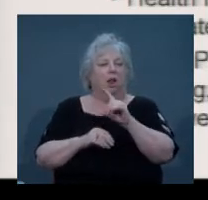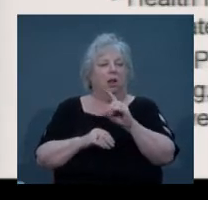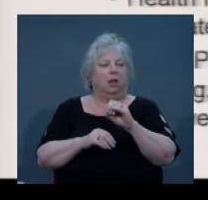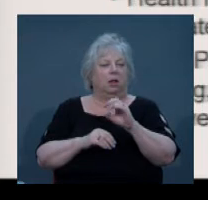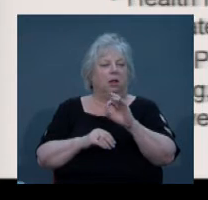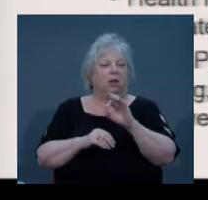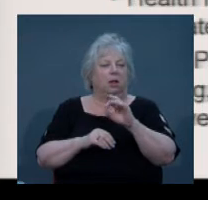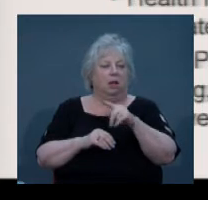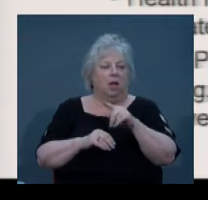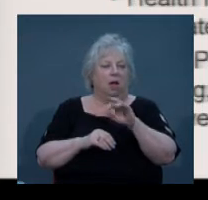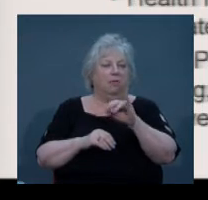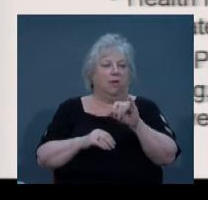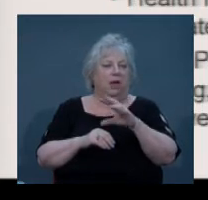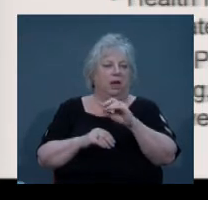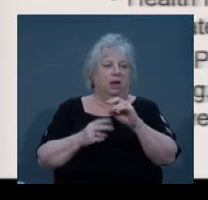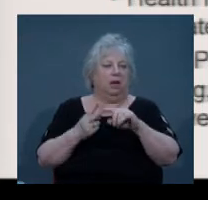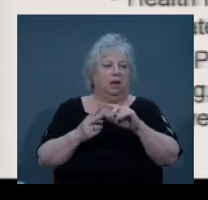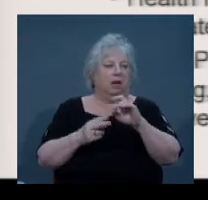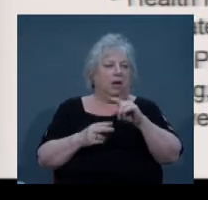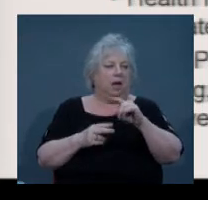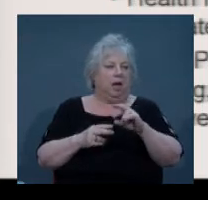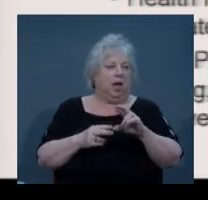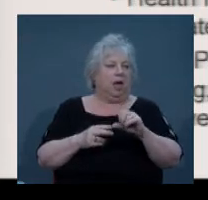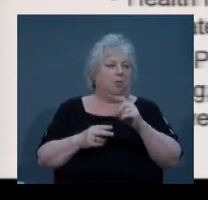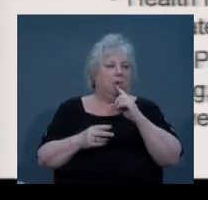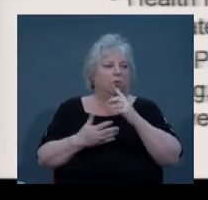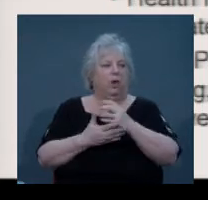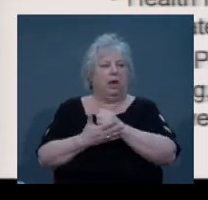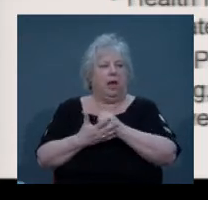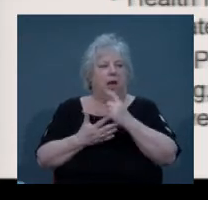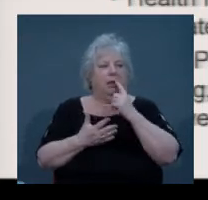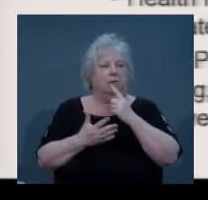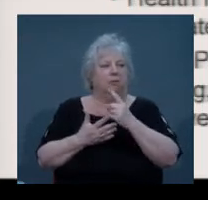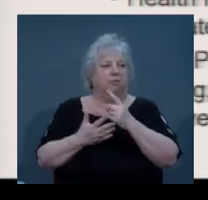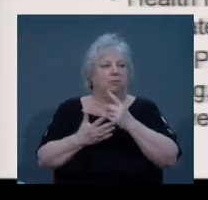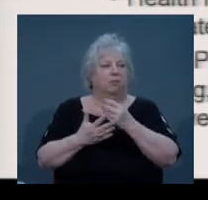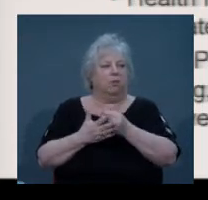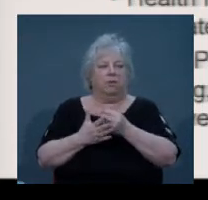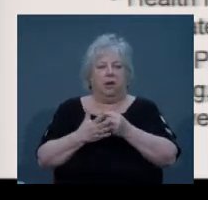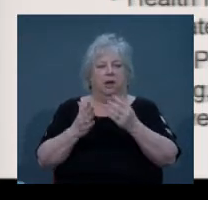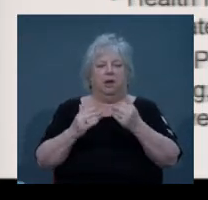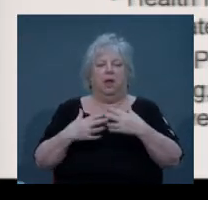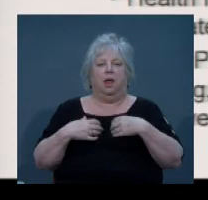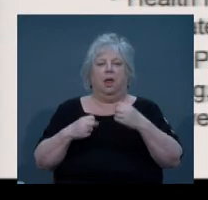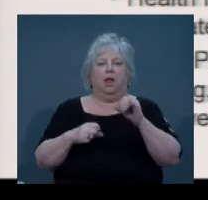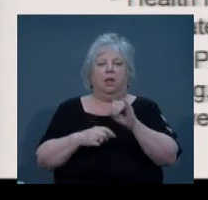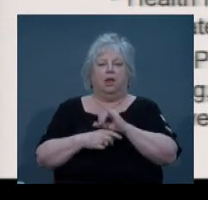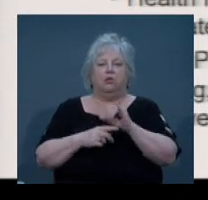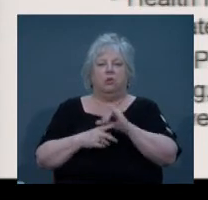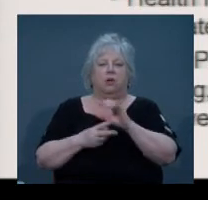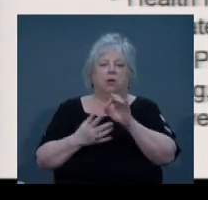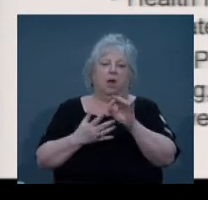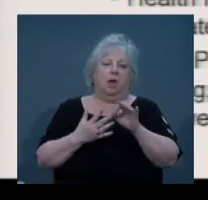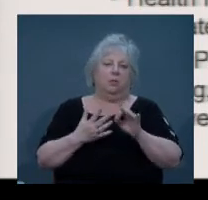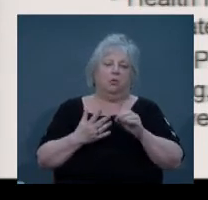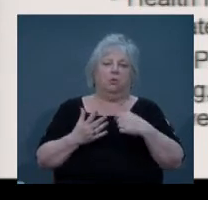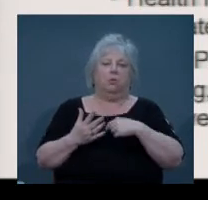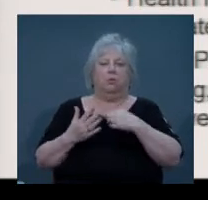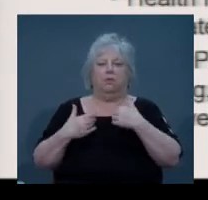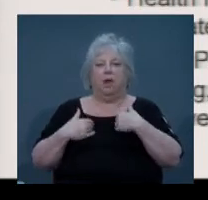our non-uniform plans, we get information from our actuaries. Health insurance options, we've